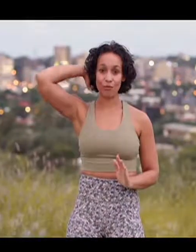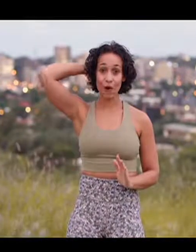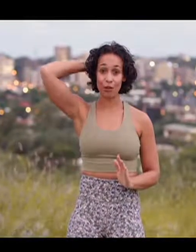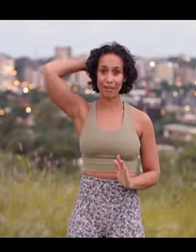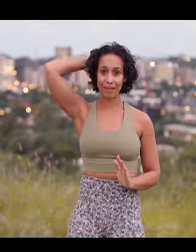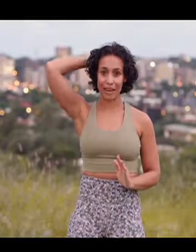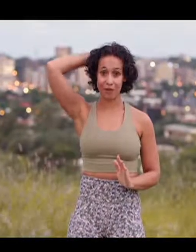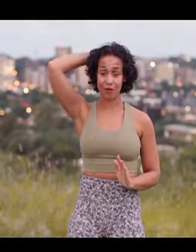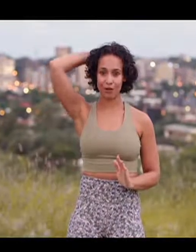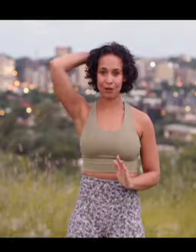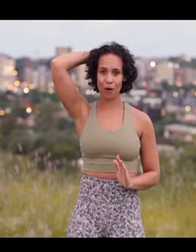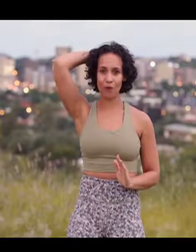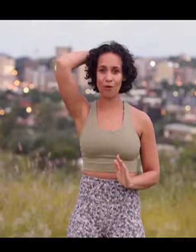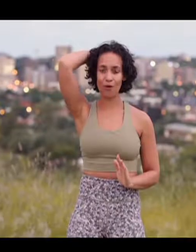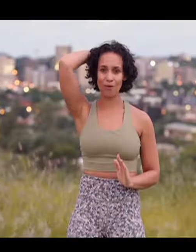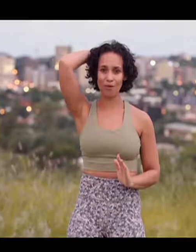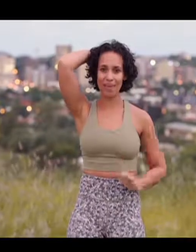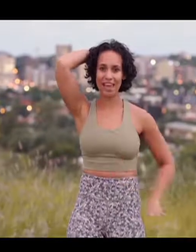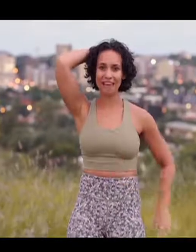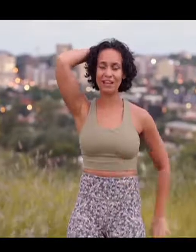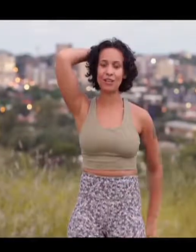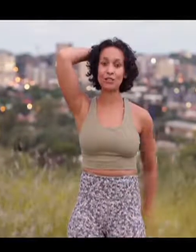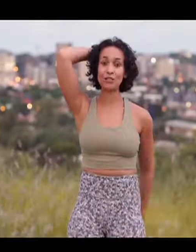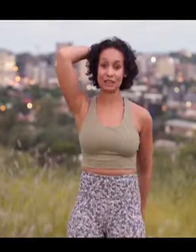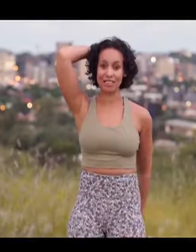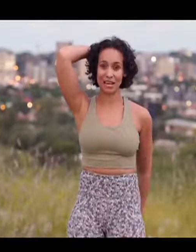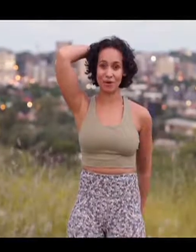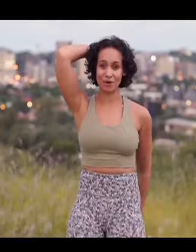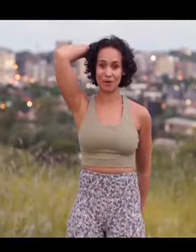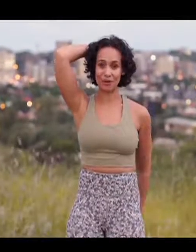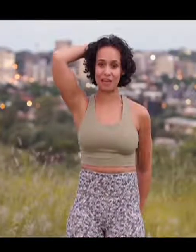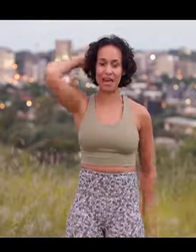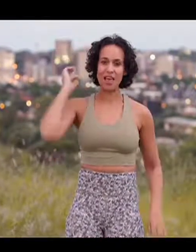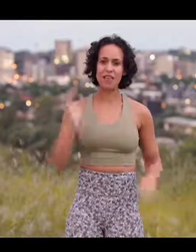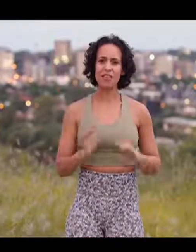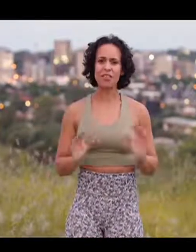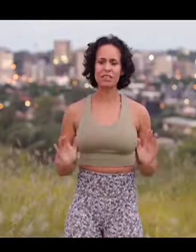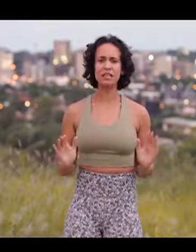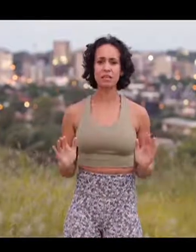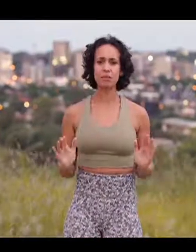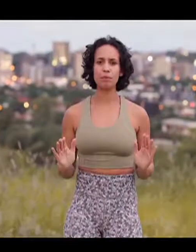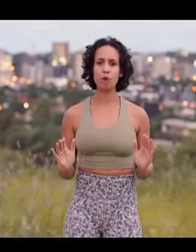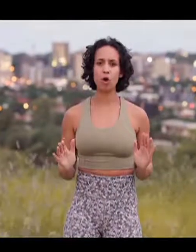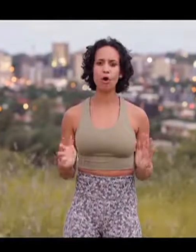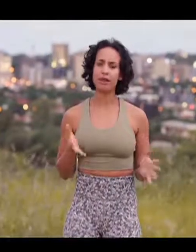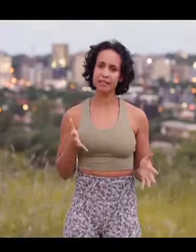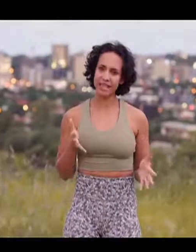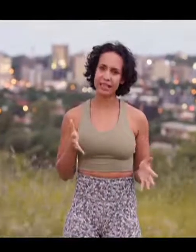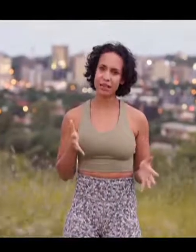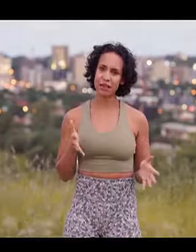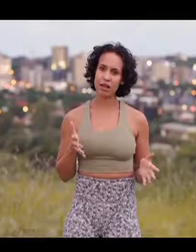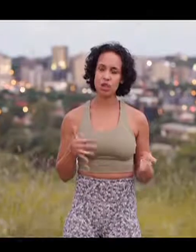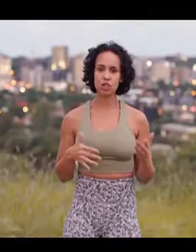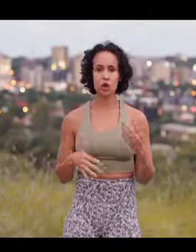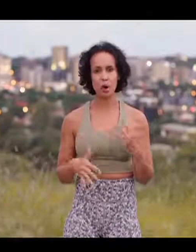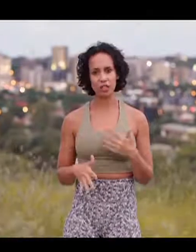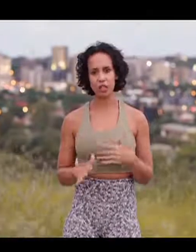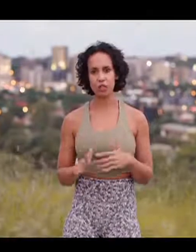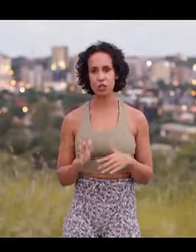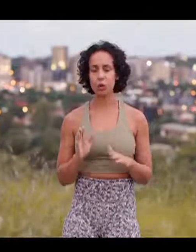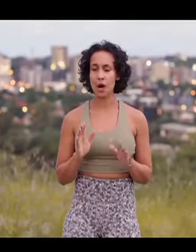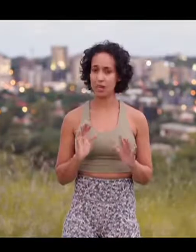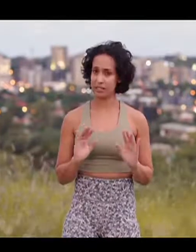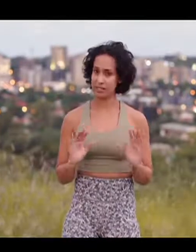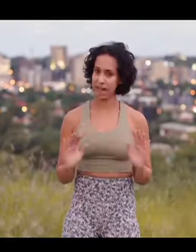be folding and unfolding all the way from the head to the tailbone. This is a little bit more technical, so